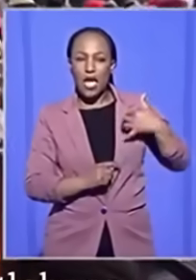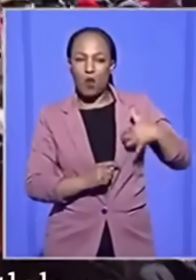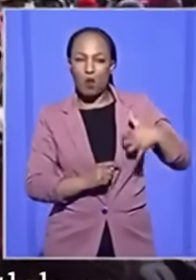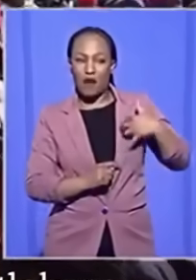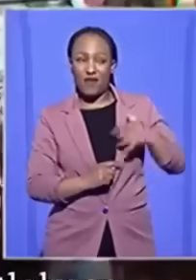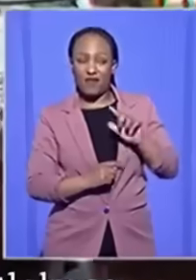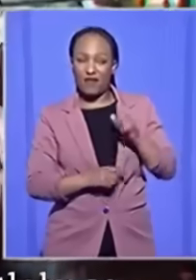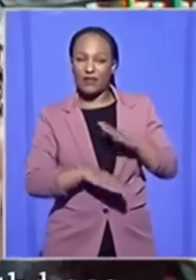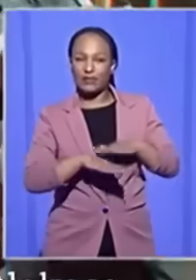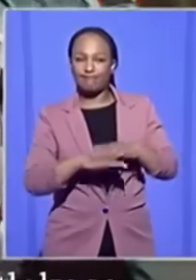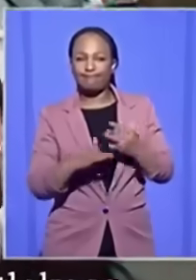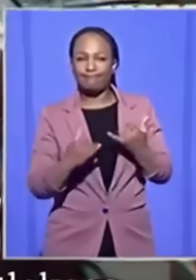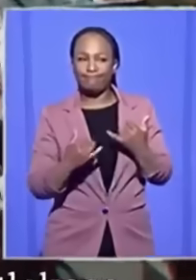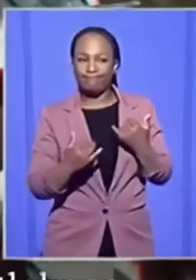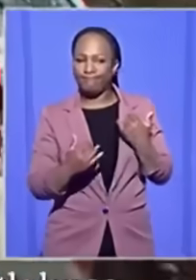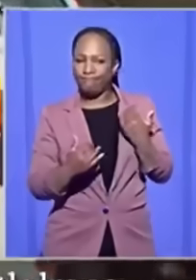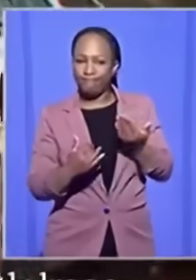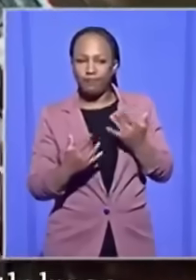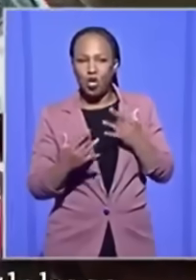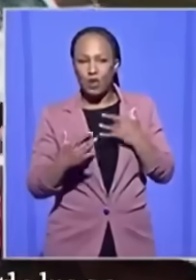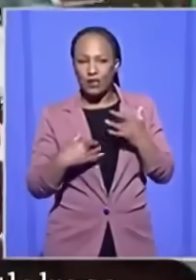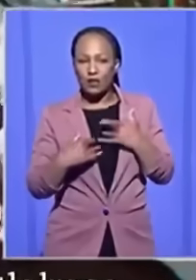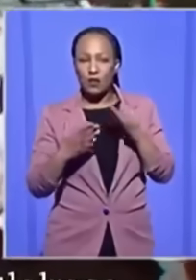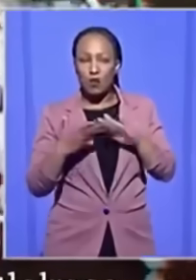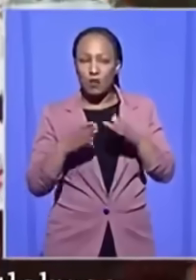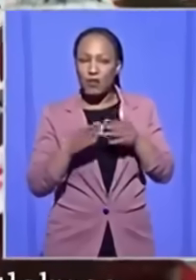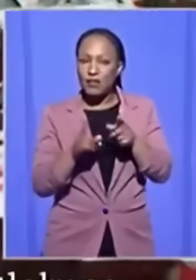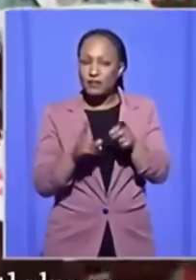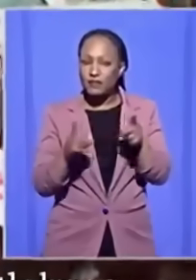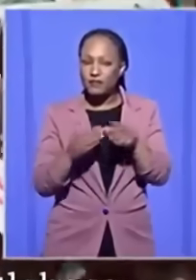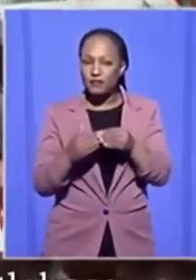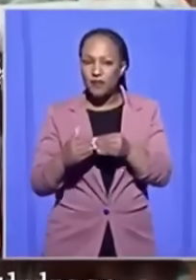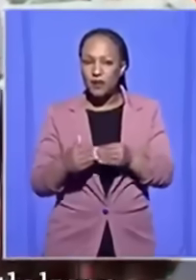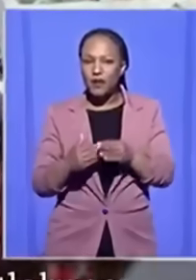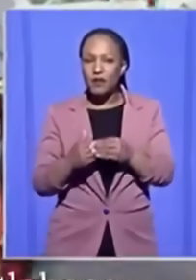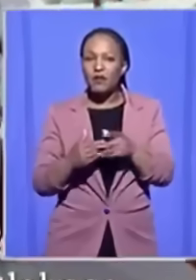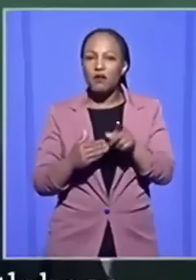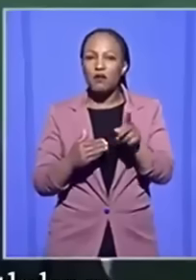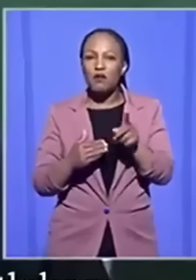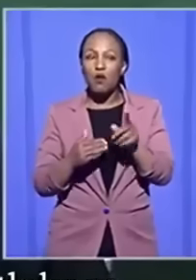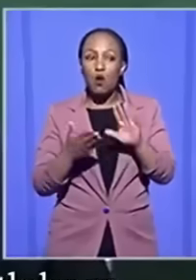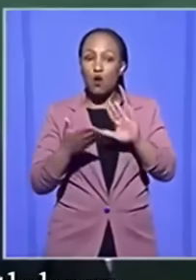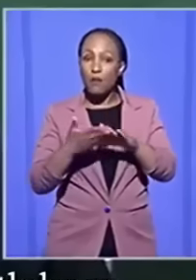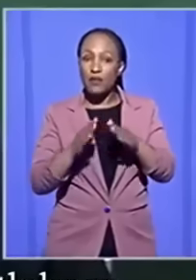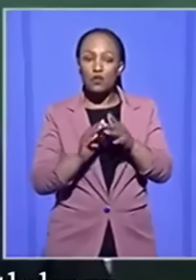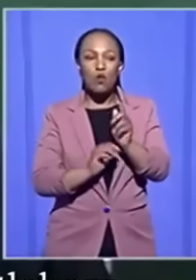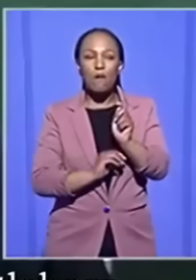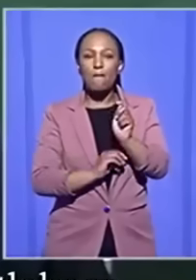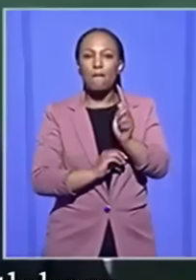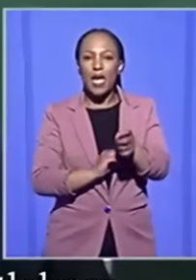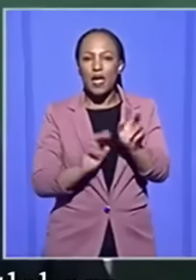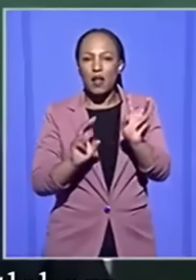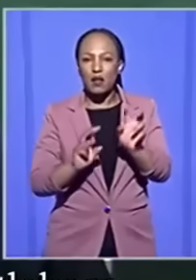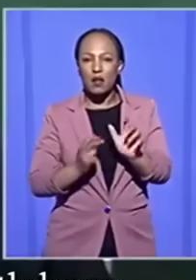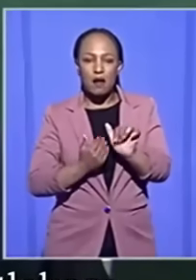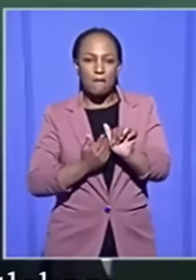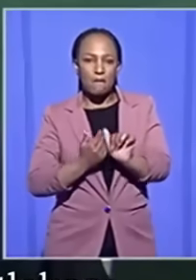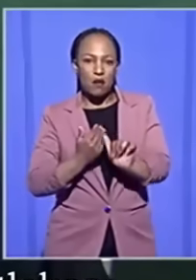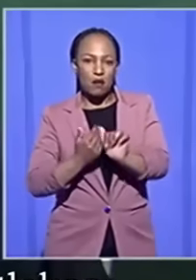an issue of concern for our communities, in particular paying communities such as the community